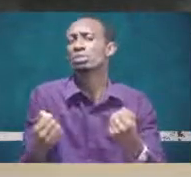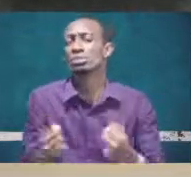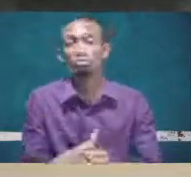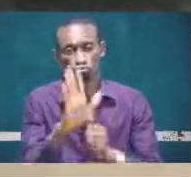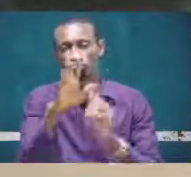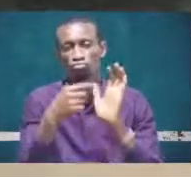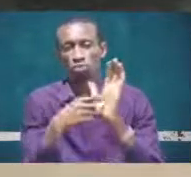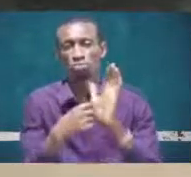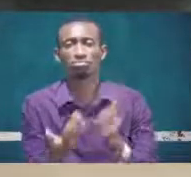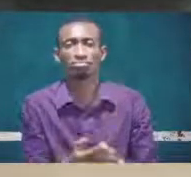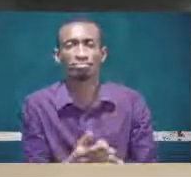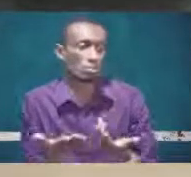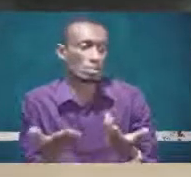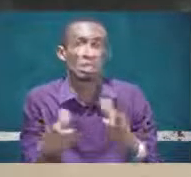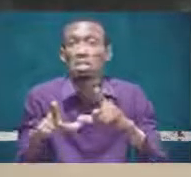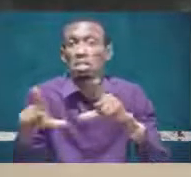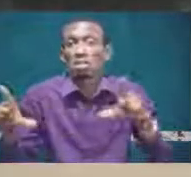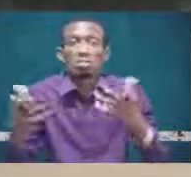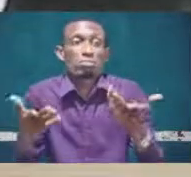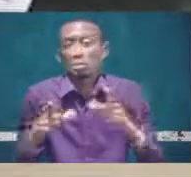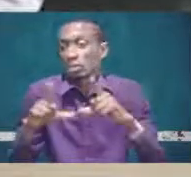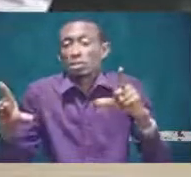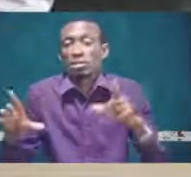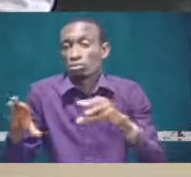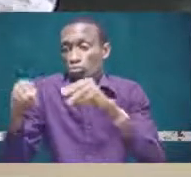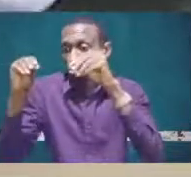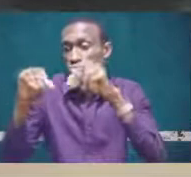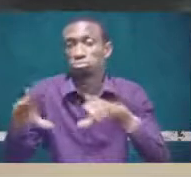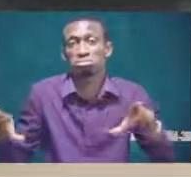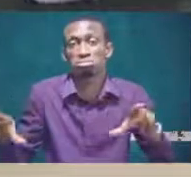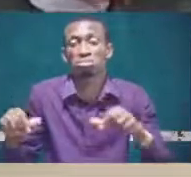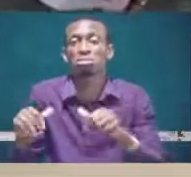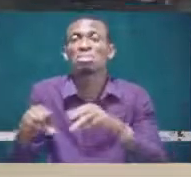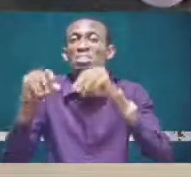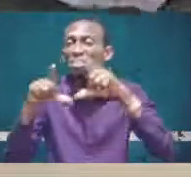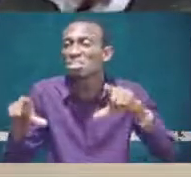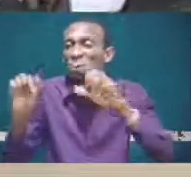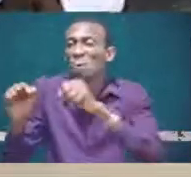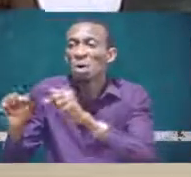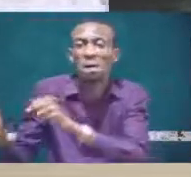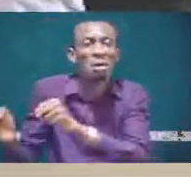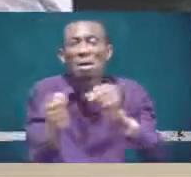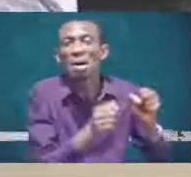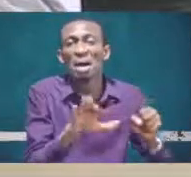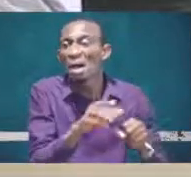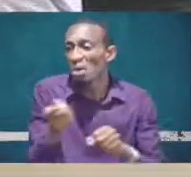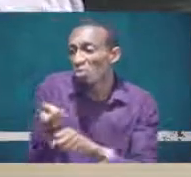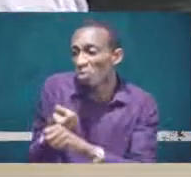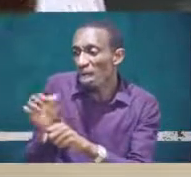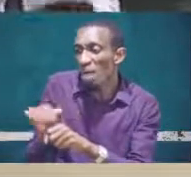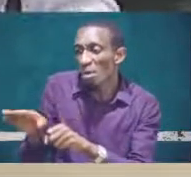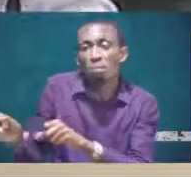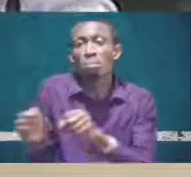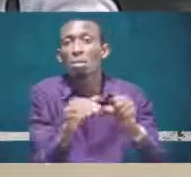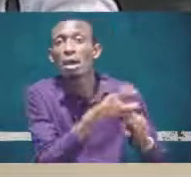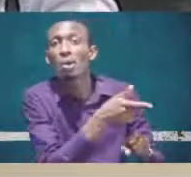For example, like land. Land is immobile. You cannot transfer land from one place to another place. A house